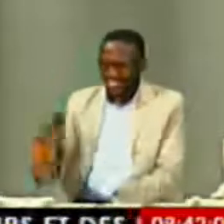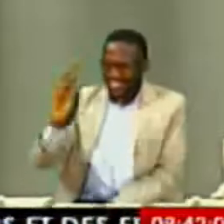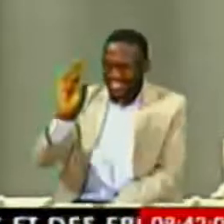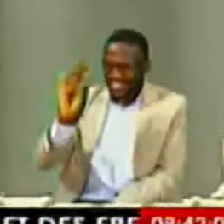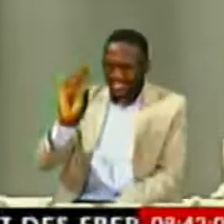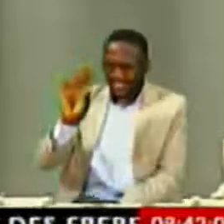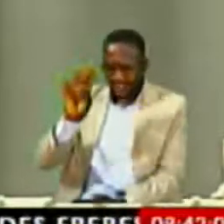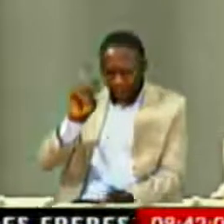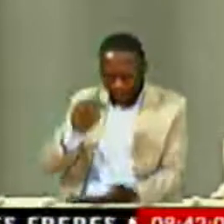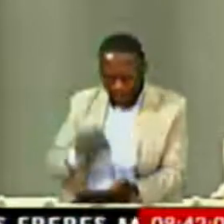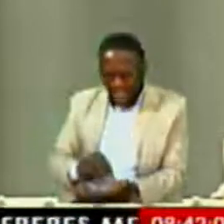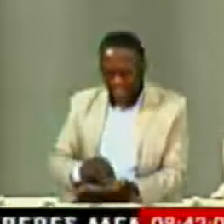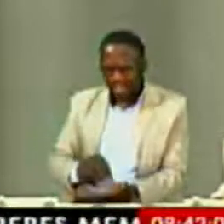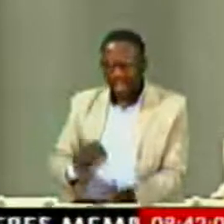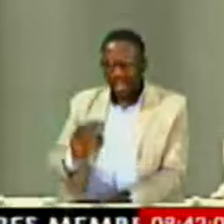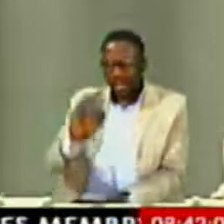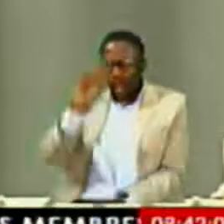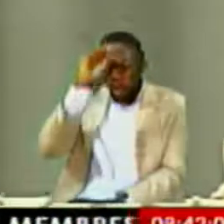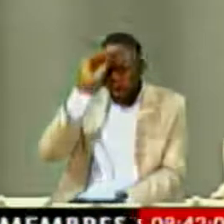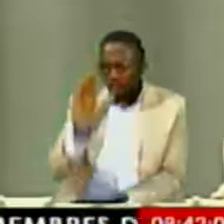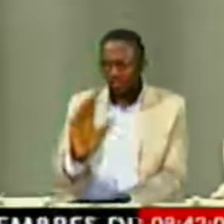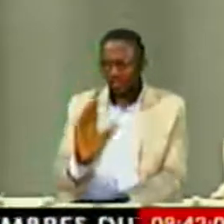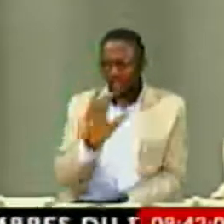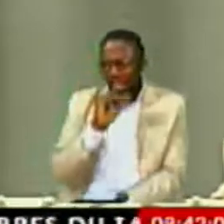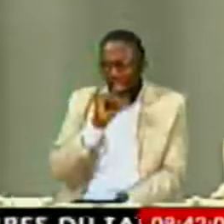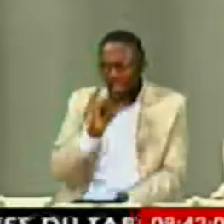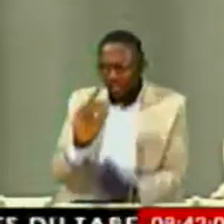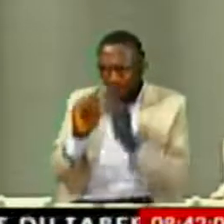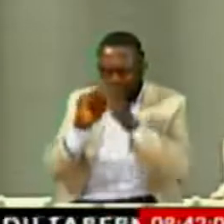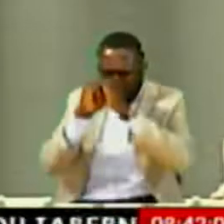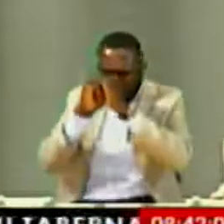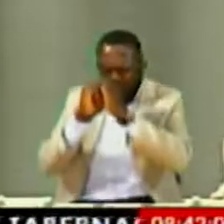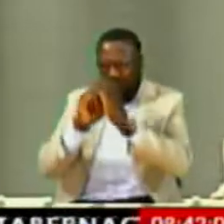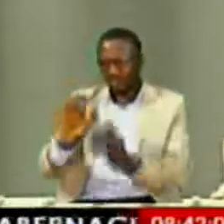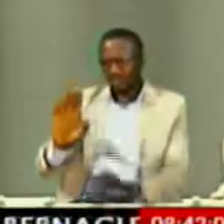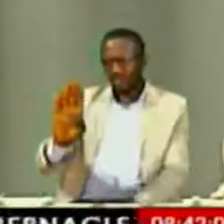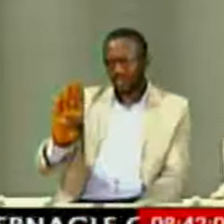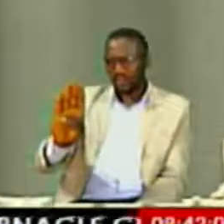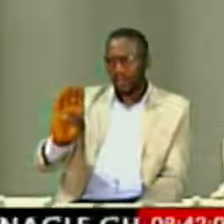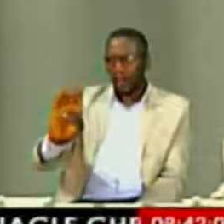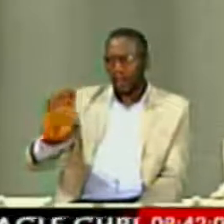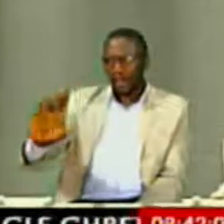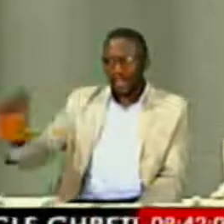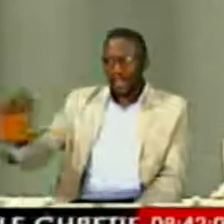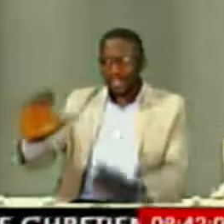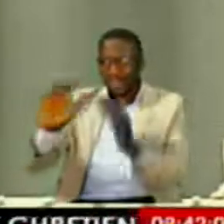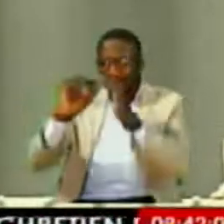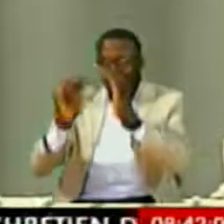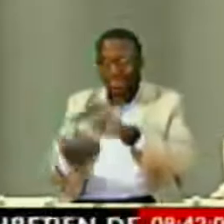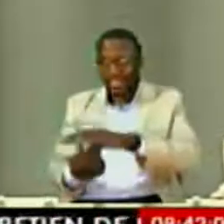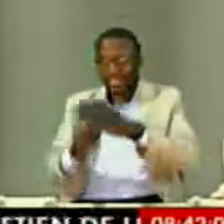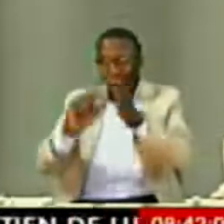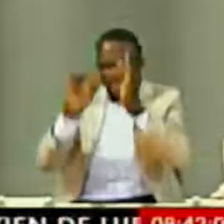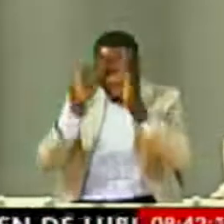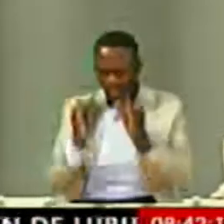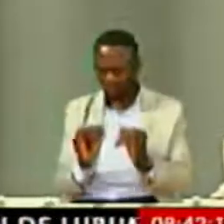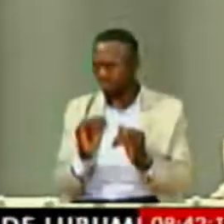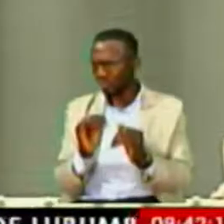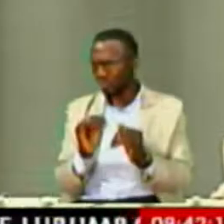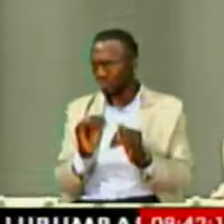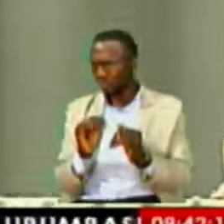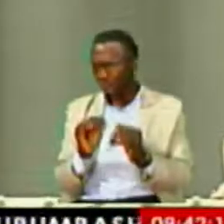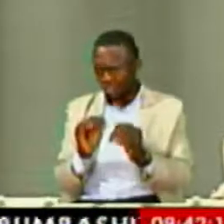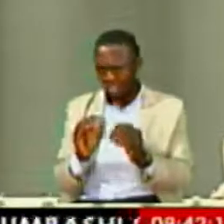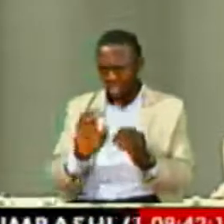men. Qui n'ont point fléchi les joues devant Baal. Who have not bowed down. Cela fut une surprise pour Élie. That was a surprising news. Parce que pour